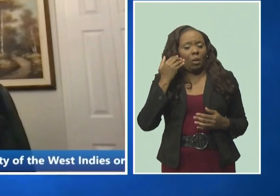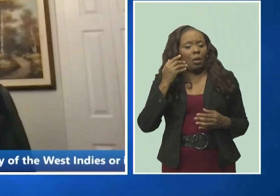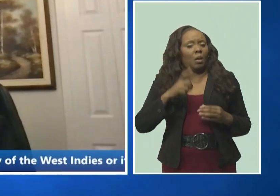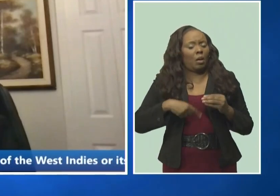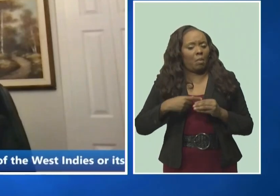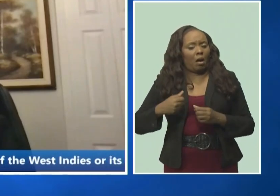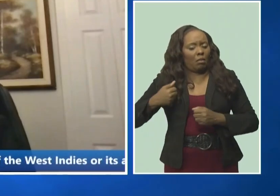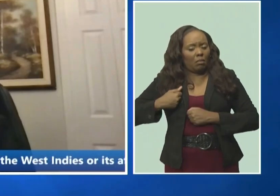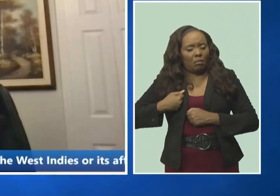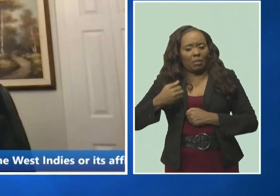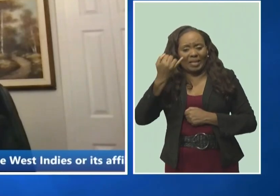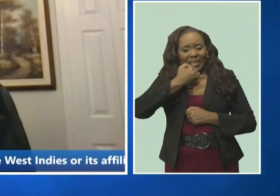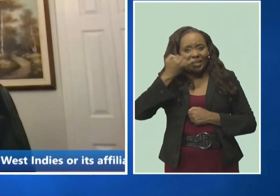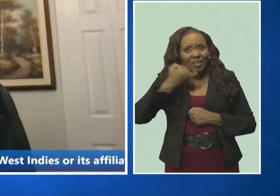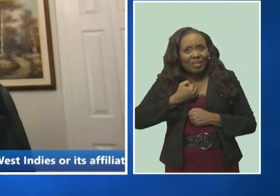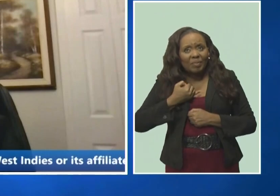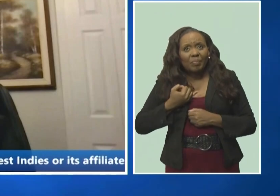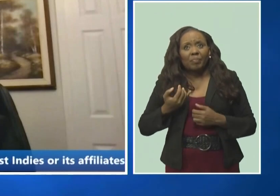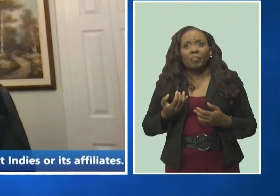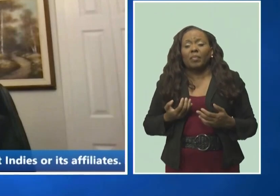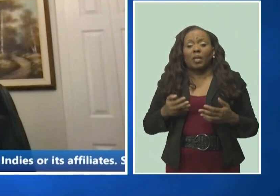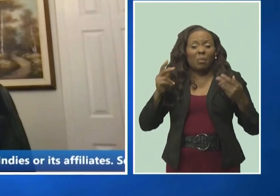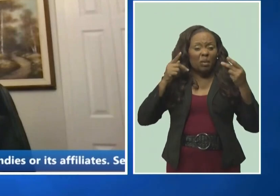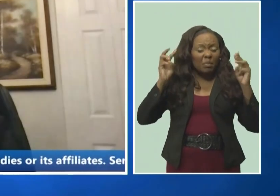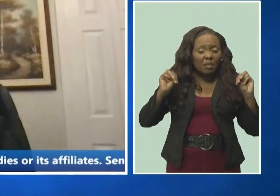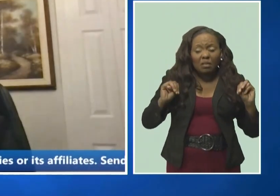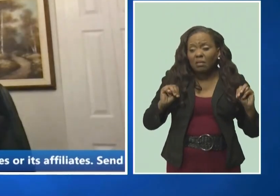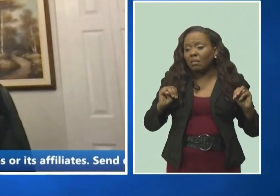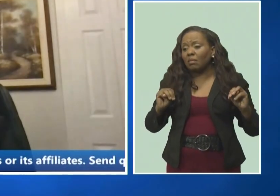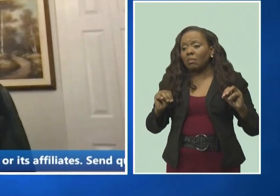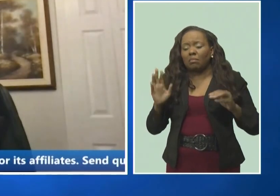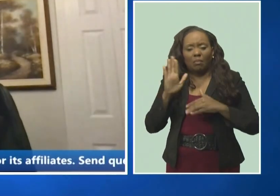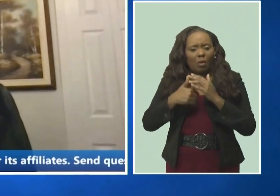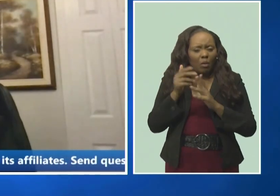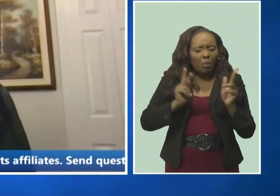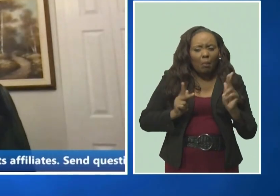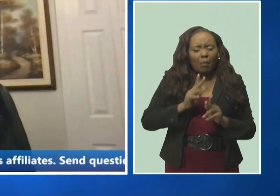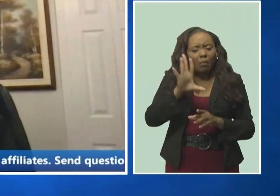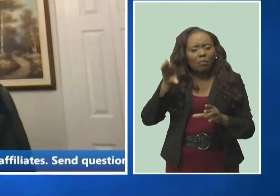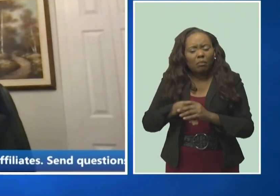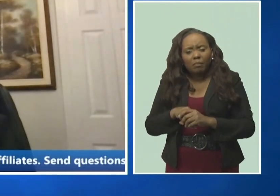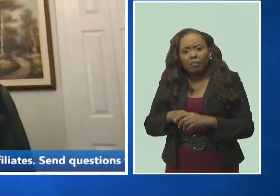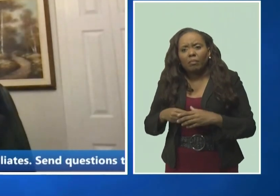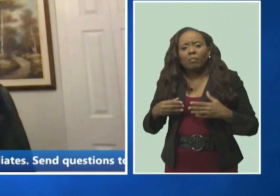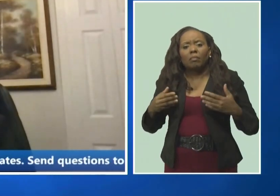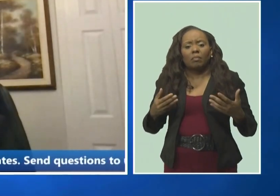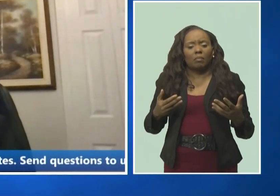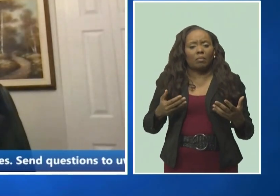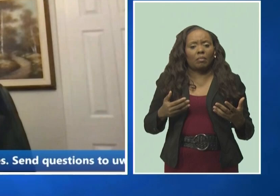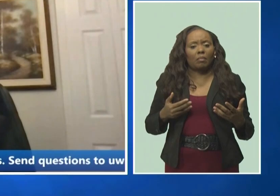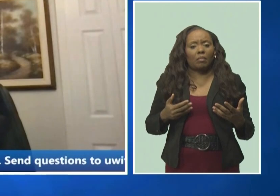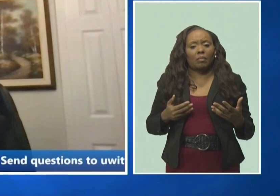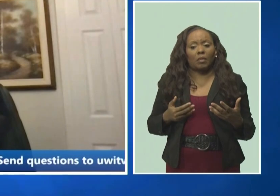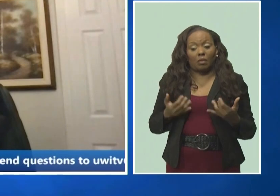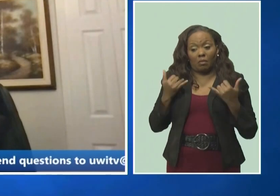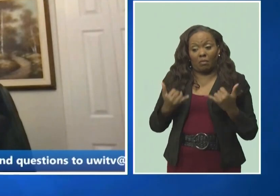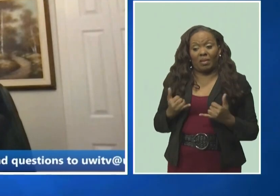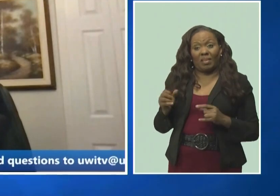generals, despite the bravado of the Prime Minister and his spokespersons, the ground invasion in